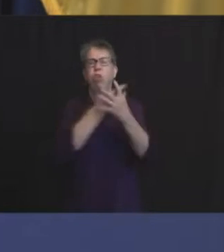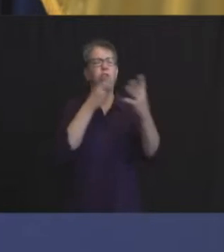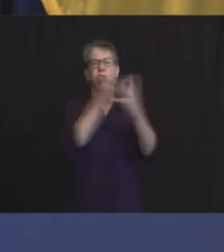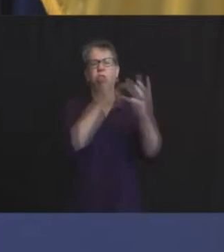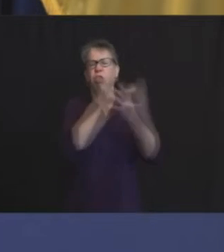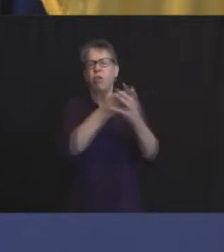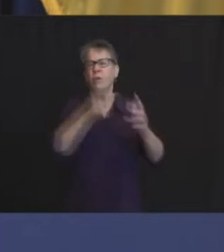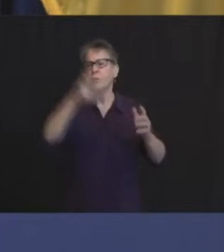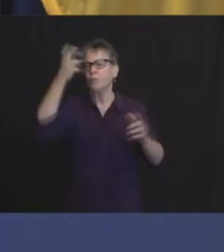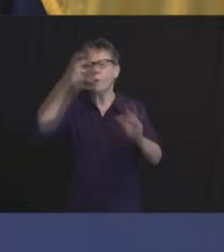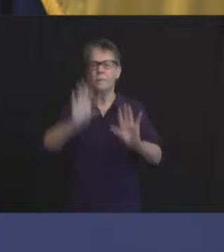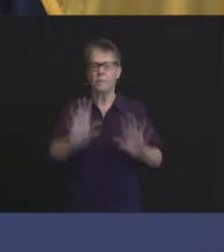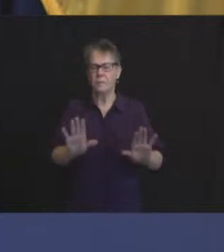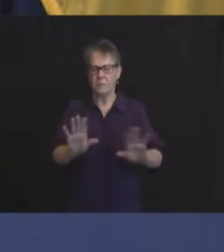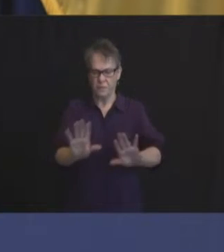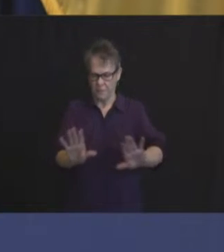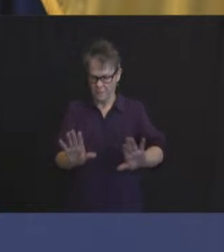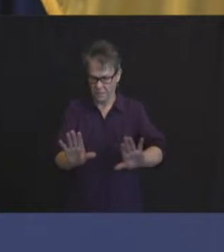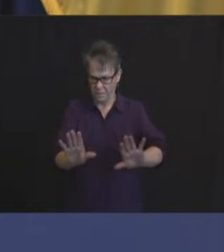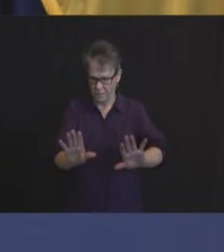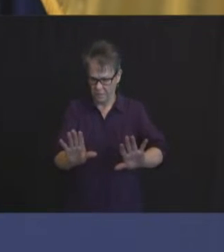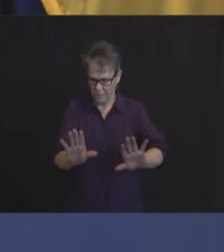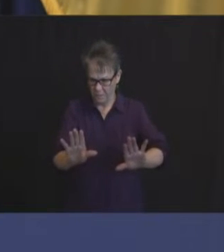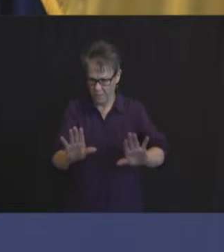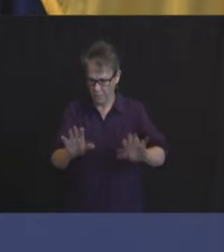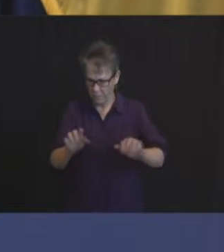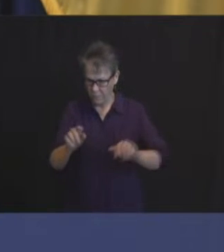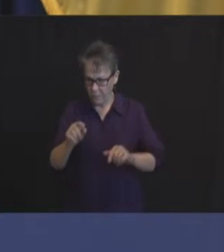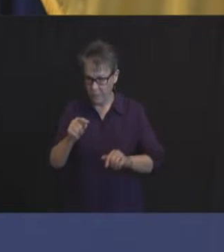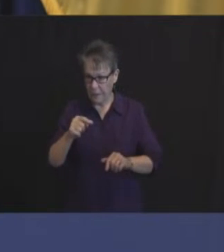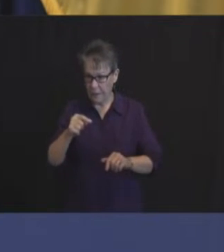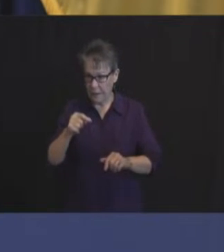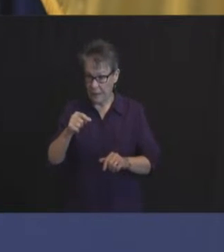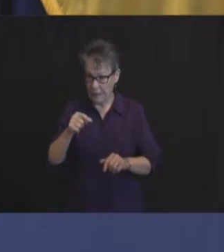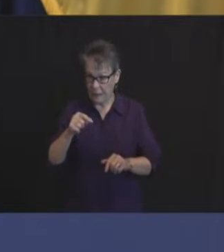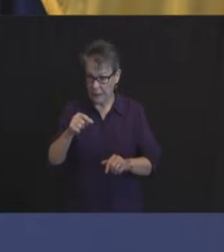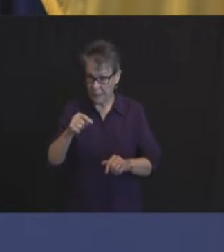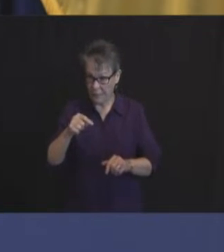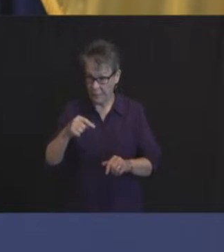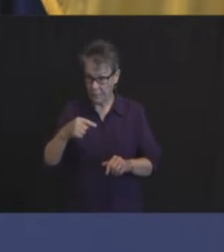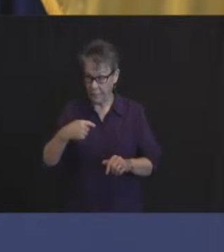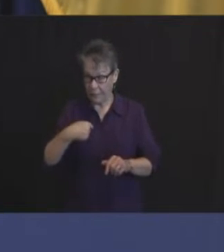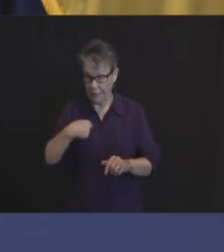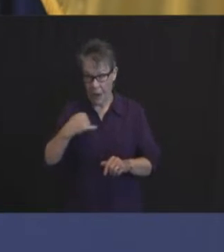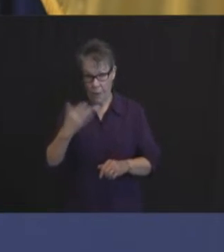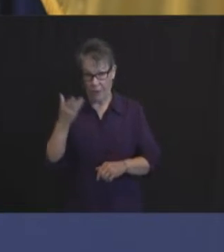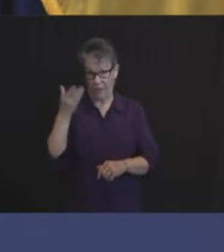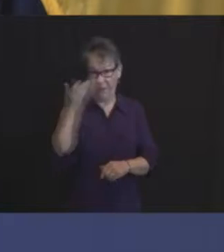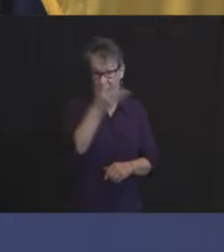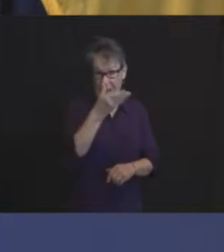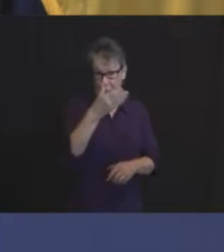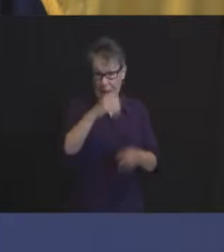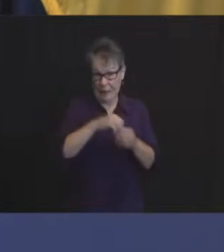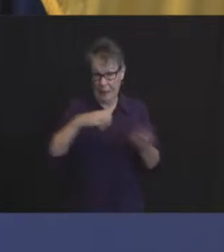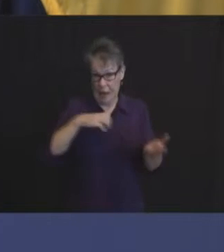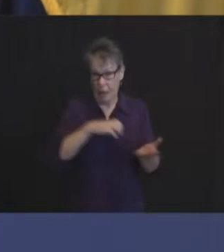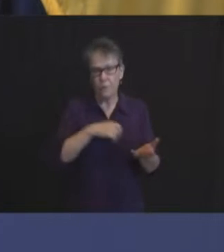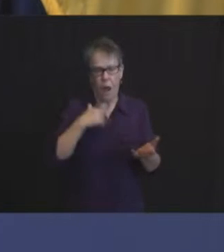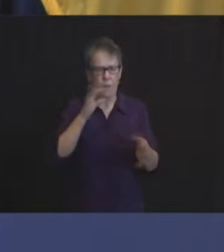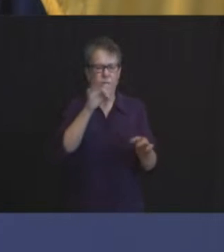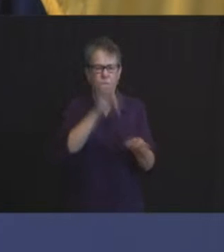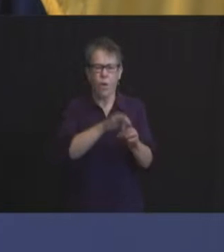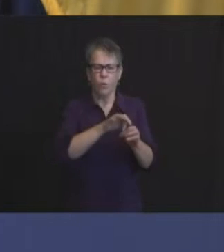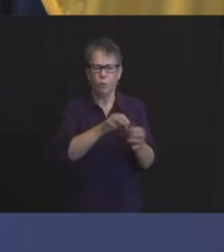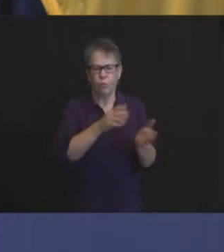him? Yes, I would. If I were in the Senate, I'd vote to convict him. And if I were in his cabinet, I would join in the 25th Amendment